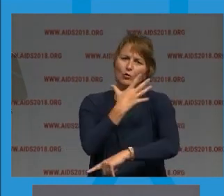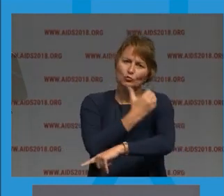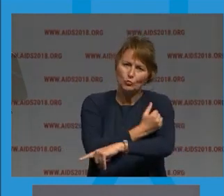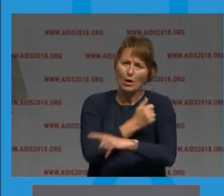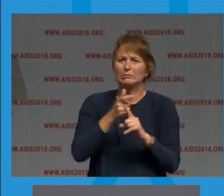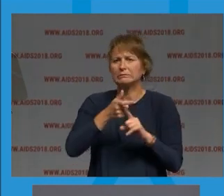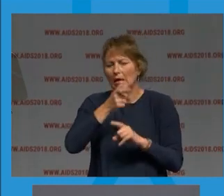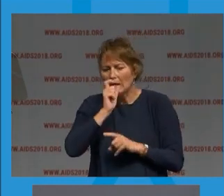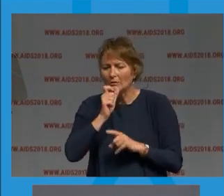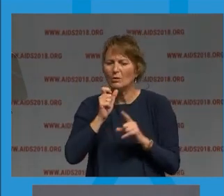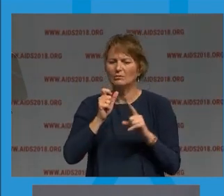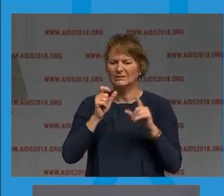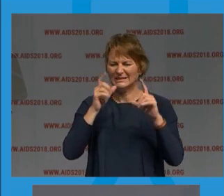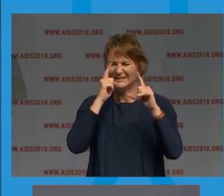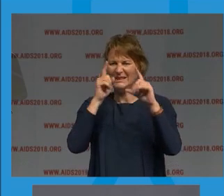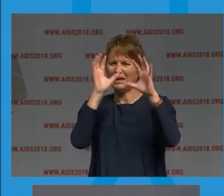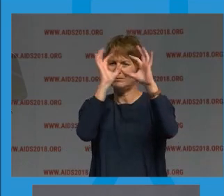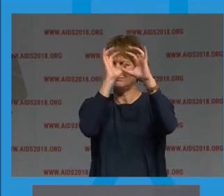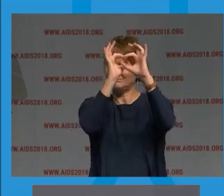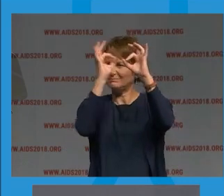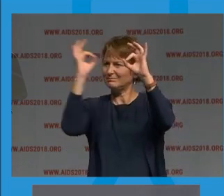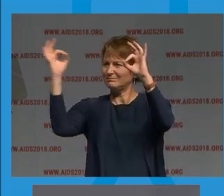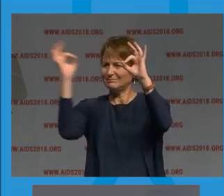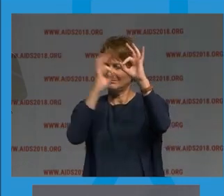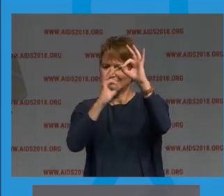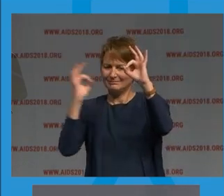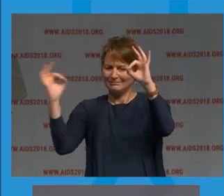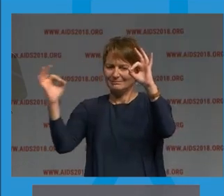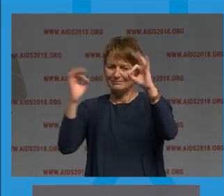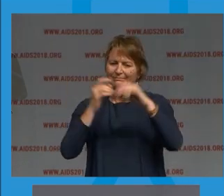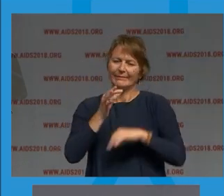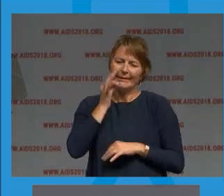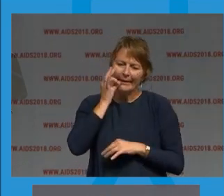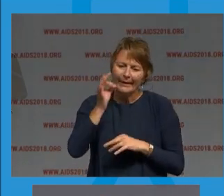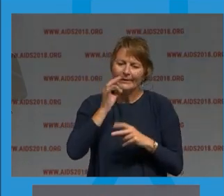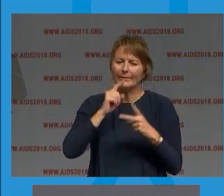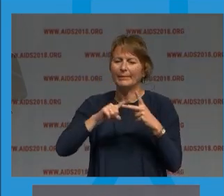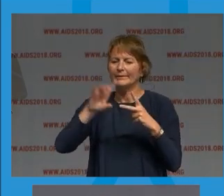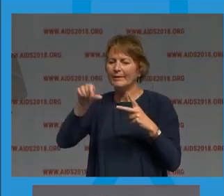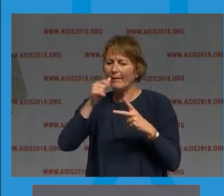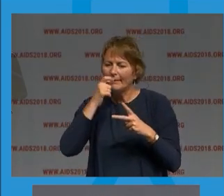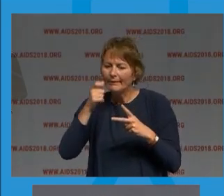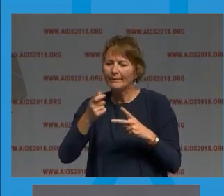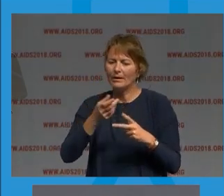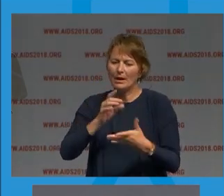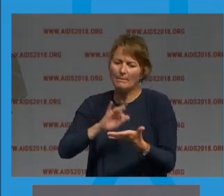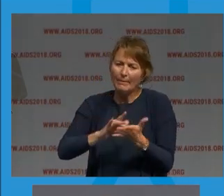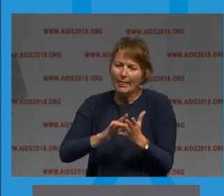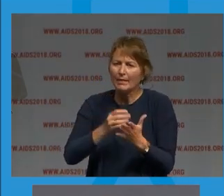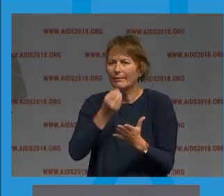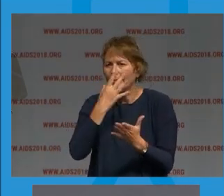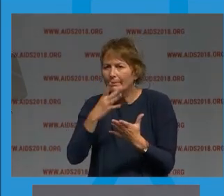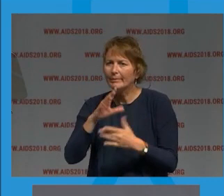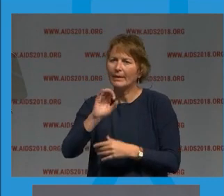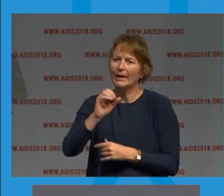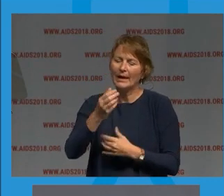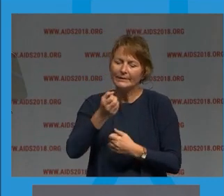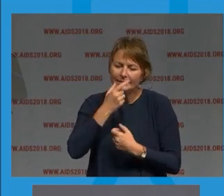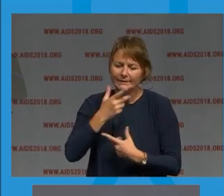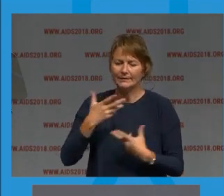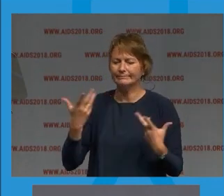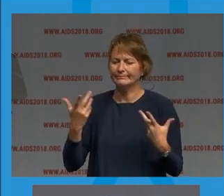figure on the right. Almost 30 million people suffer from drug use disorders, and approximately 13 million